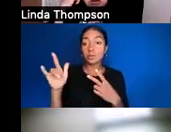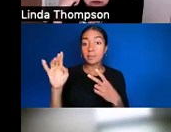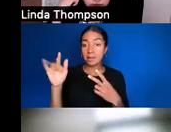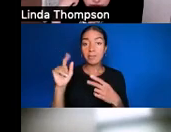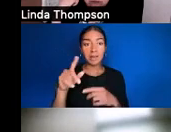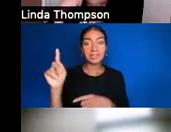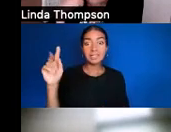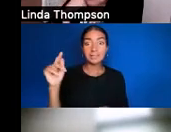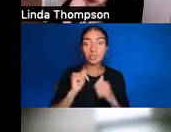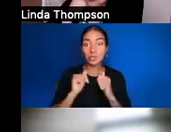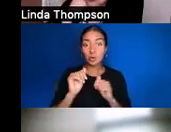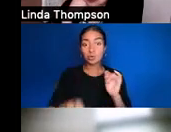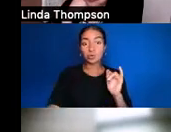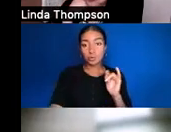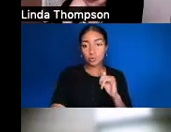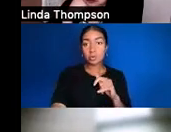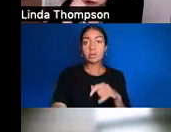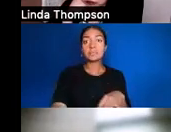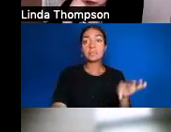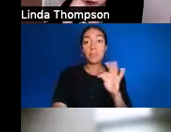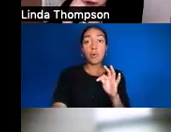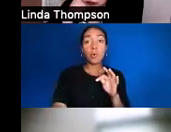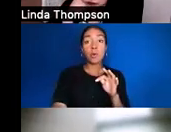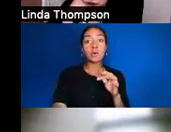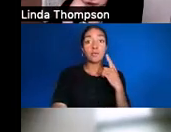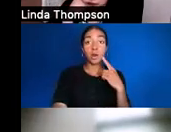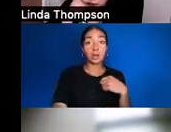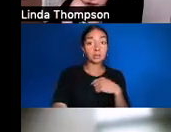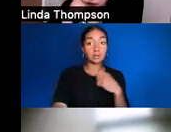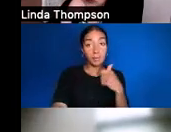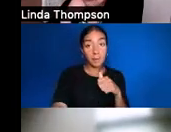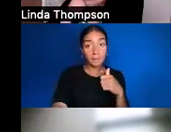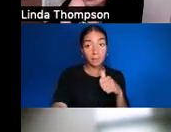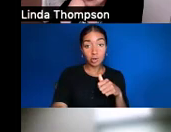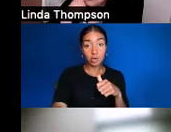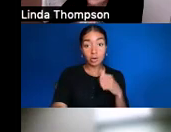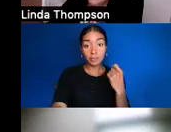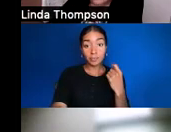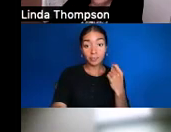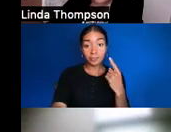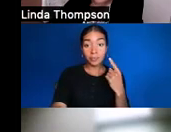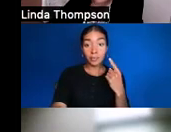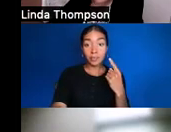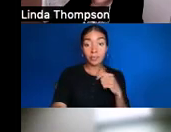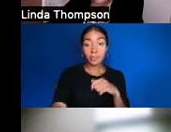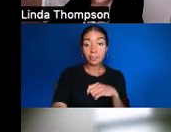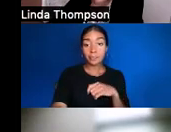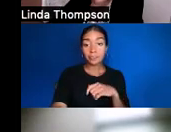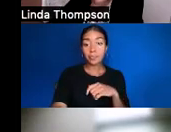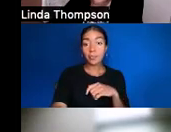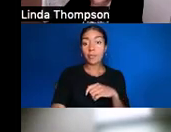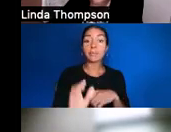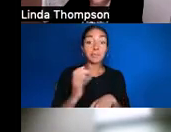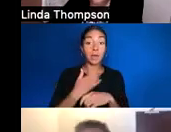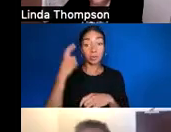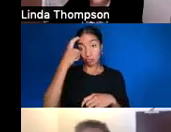there. So we have to remember that our brain is hearing, our brain is responding